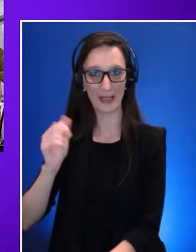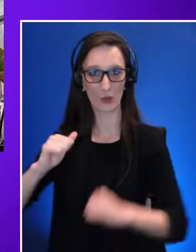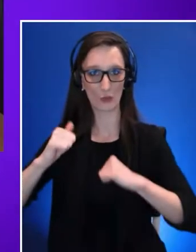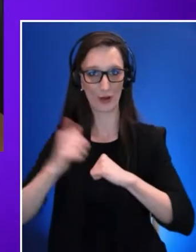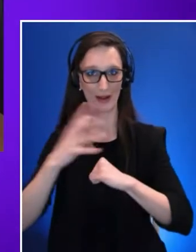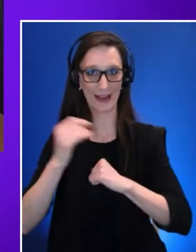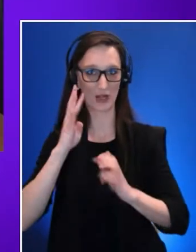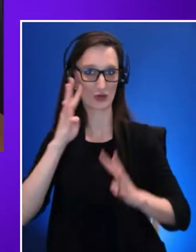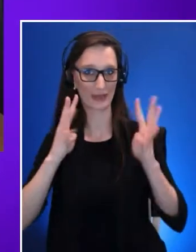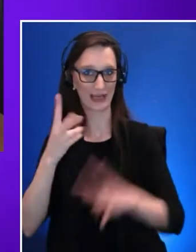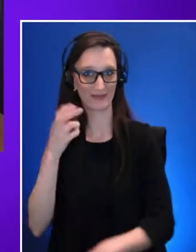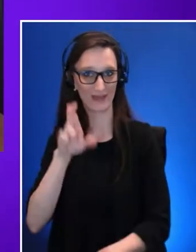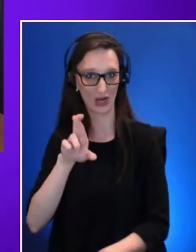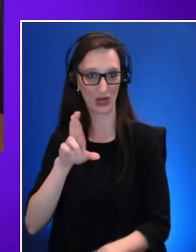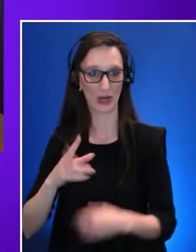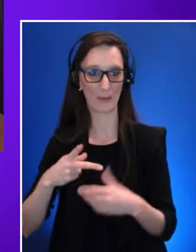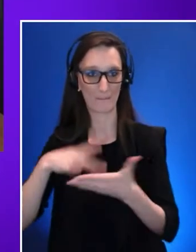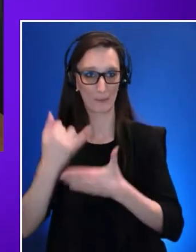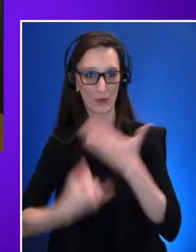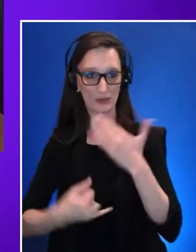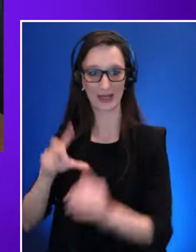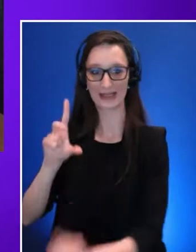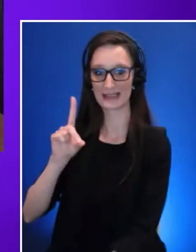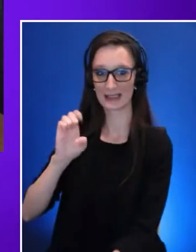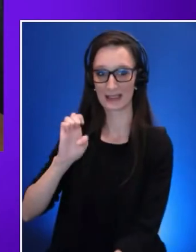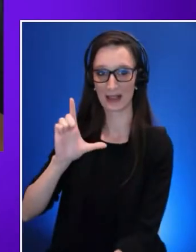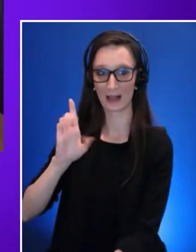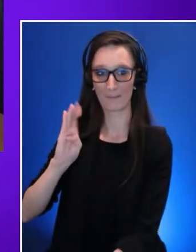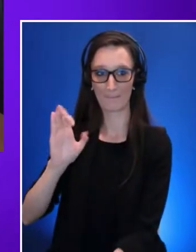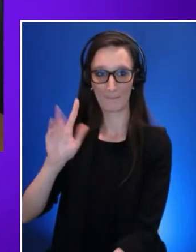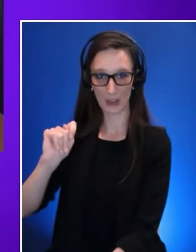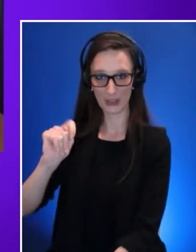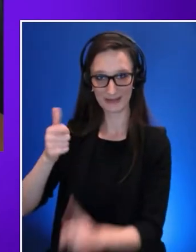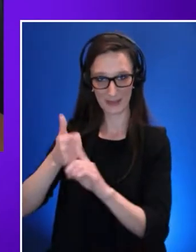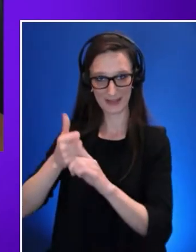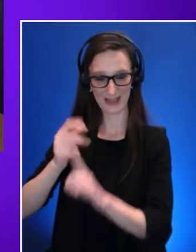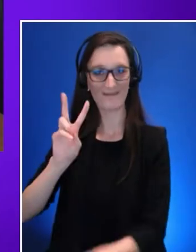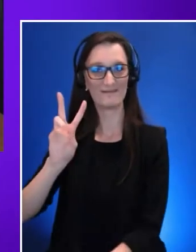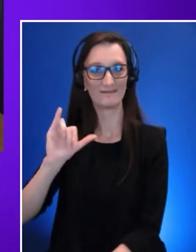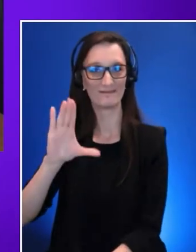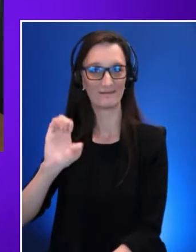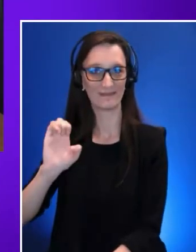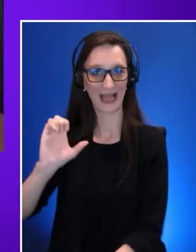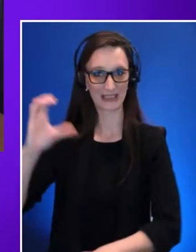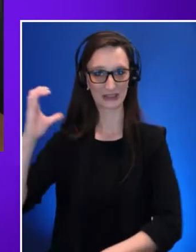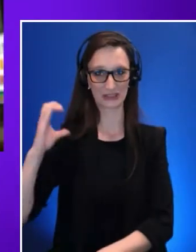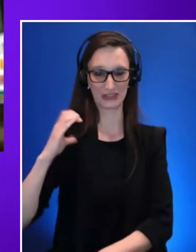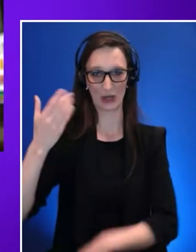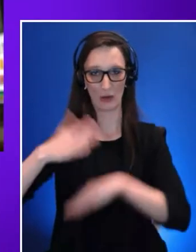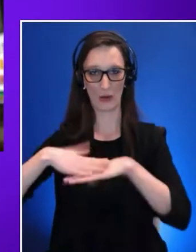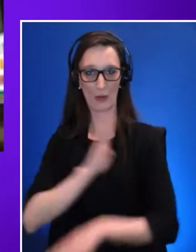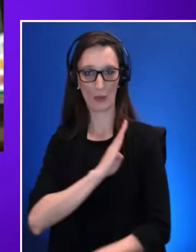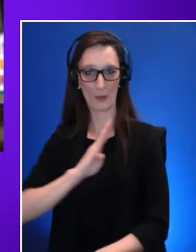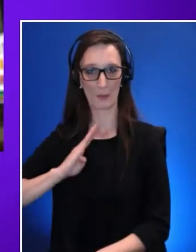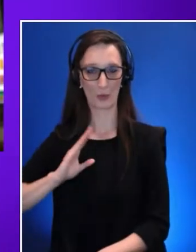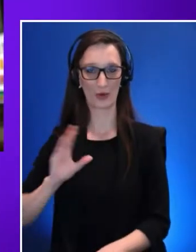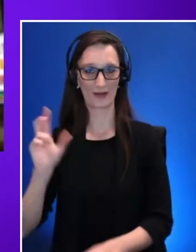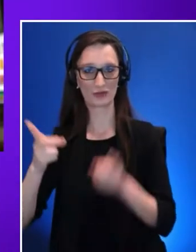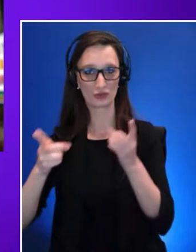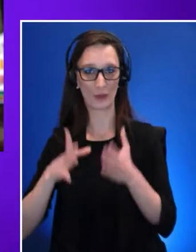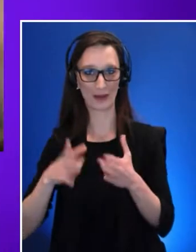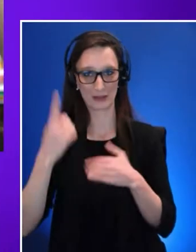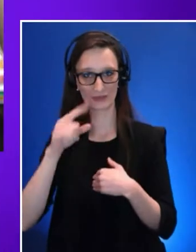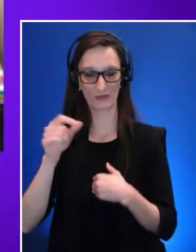Delbert Whetter, who is the vice chair on the board of directors of RespectAbility. And Damián, director of